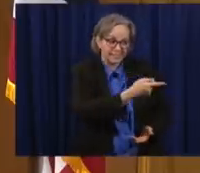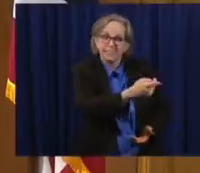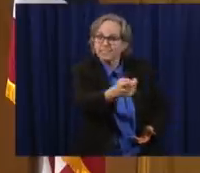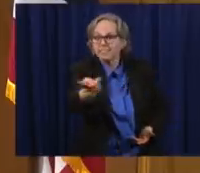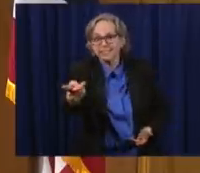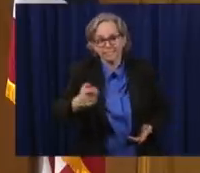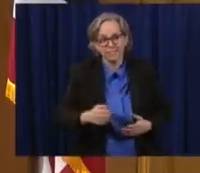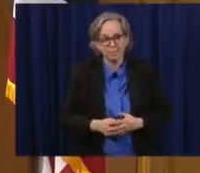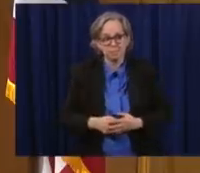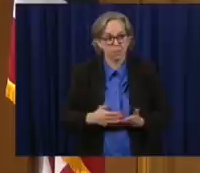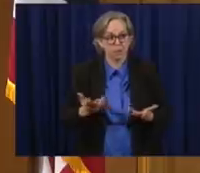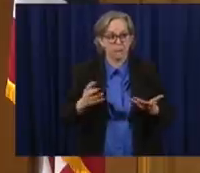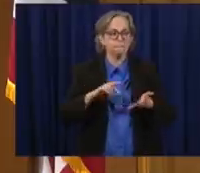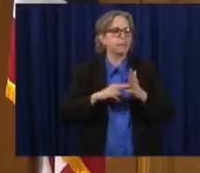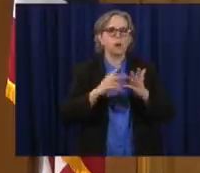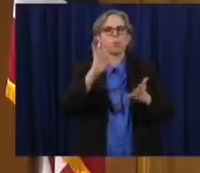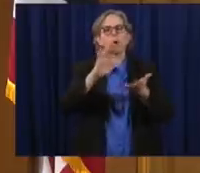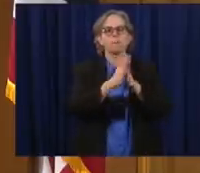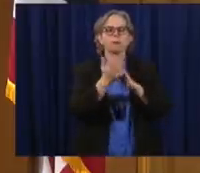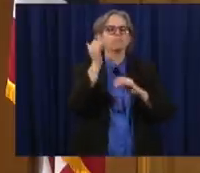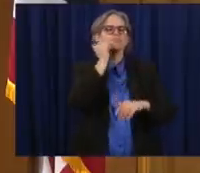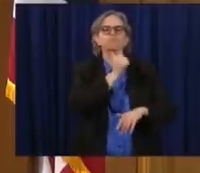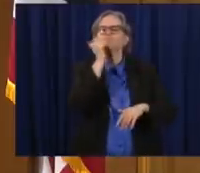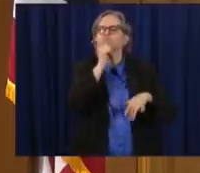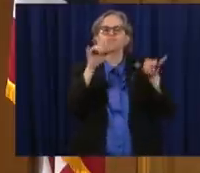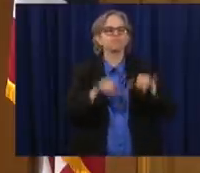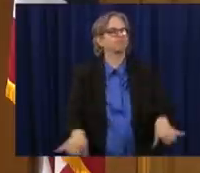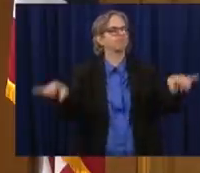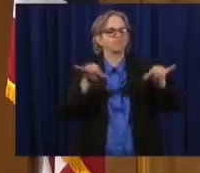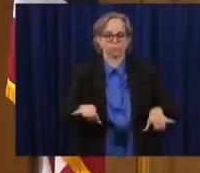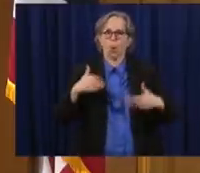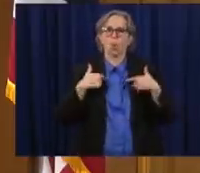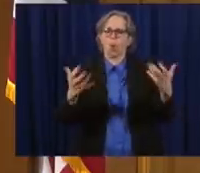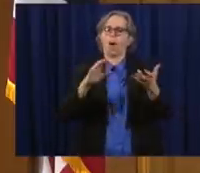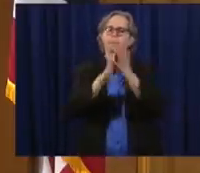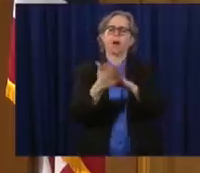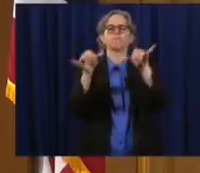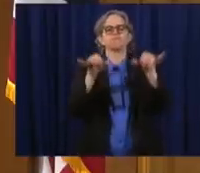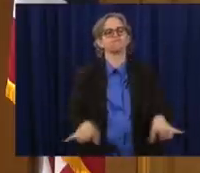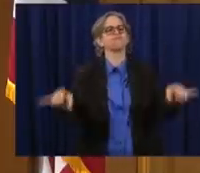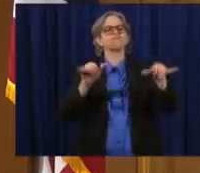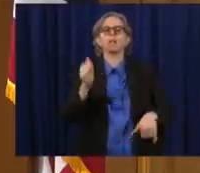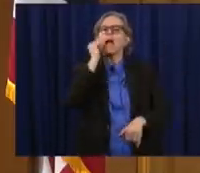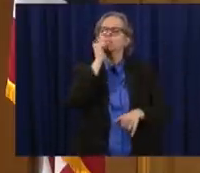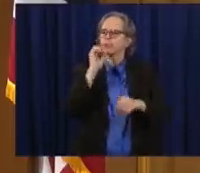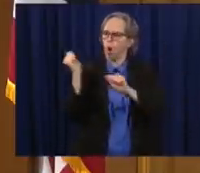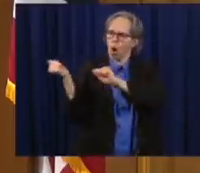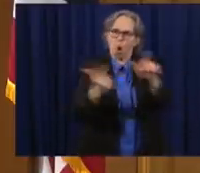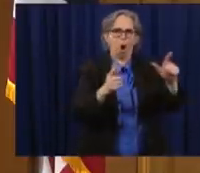very common, and we want it to be very common in public places. You go into a business.